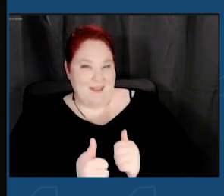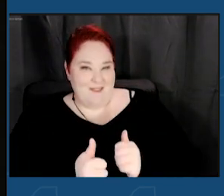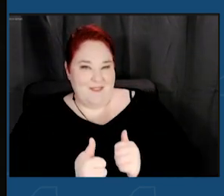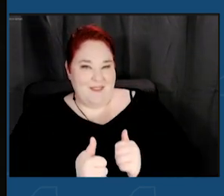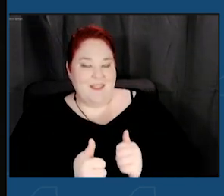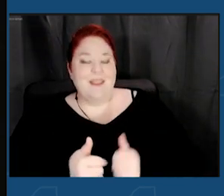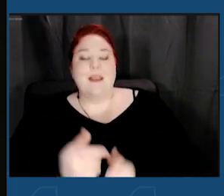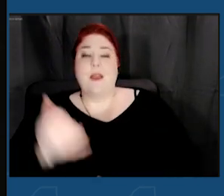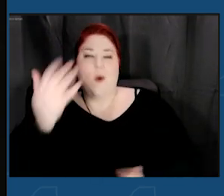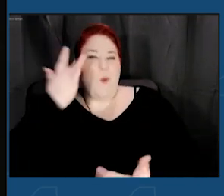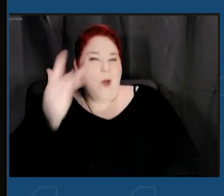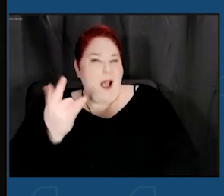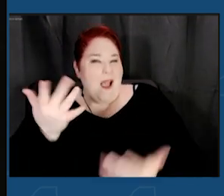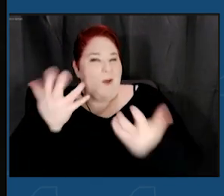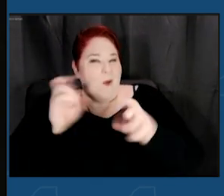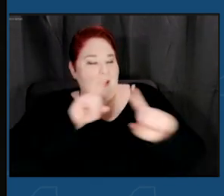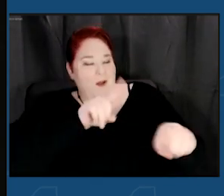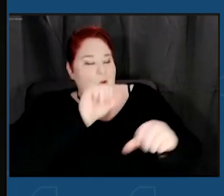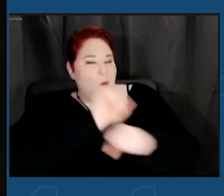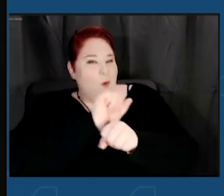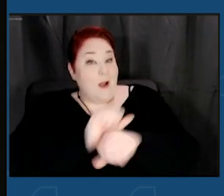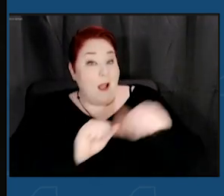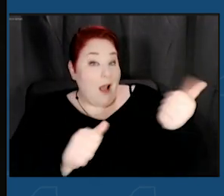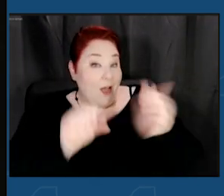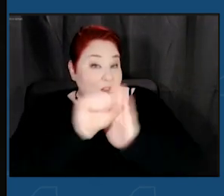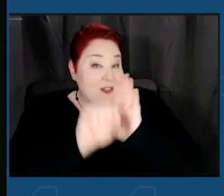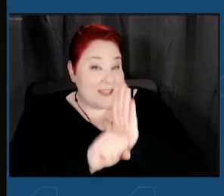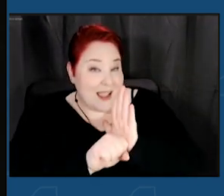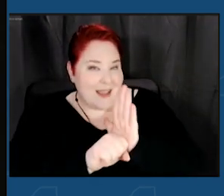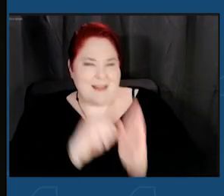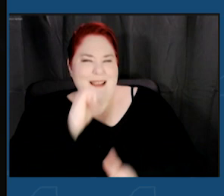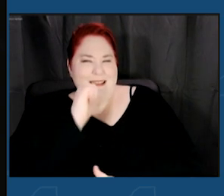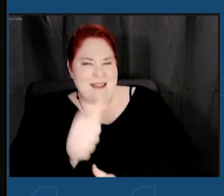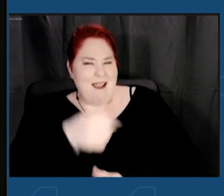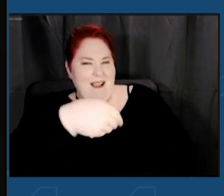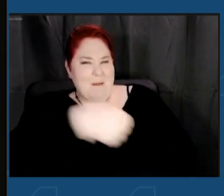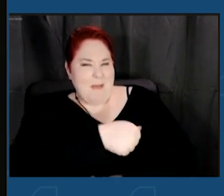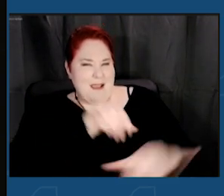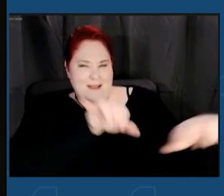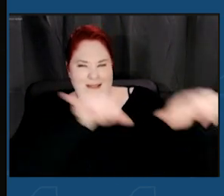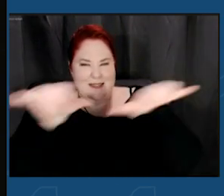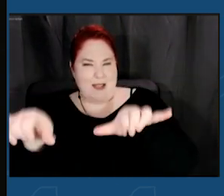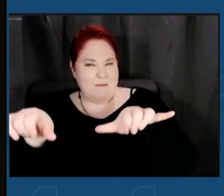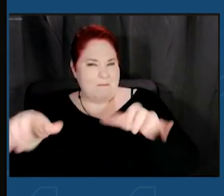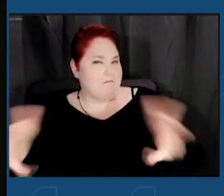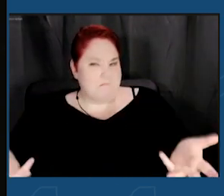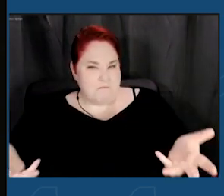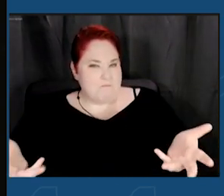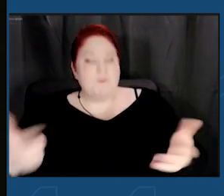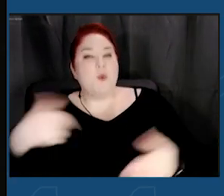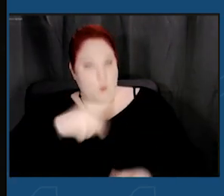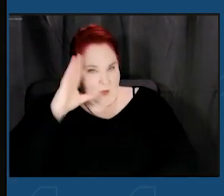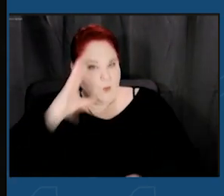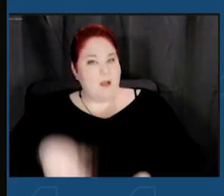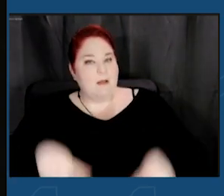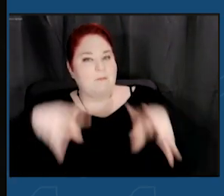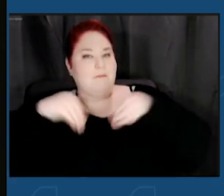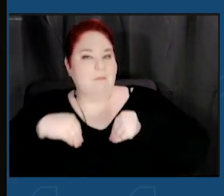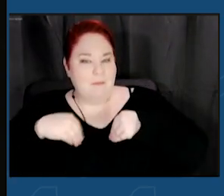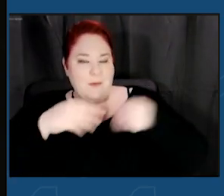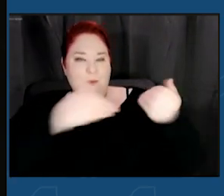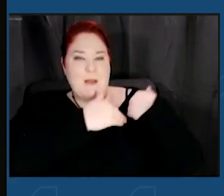work in another state the same long hours and not get the same compensation? We'll take on that responsibility. I don't want that on